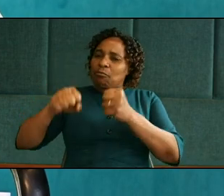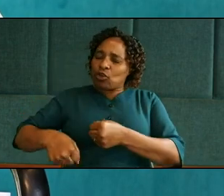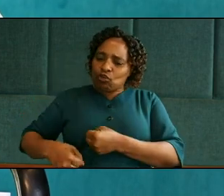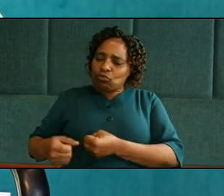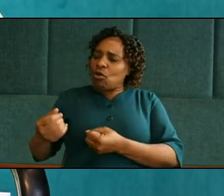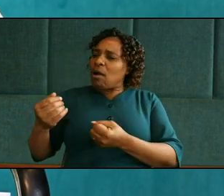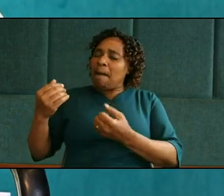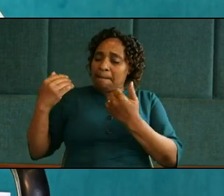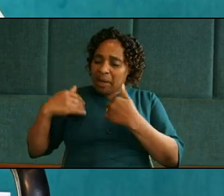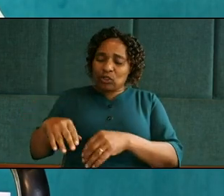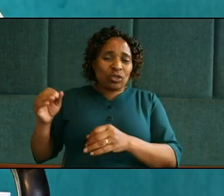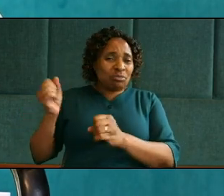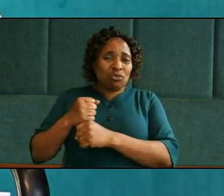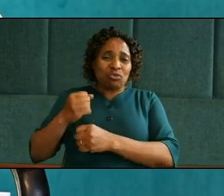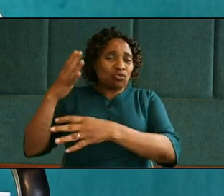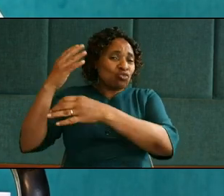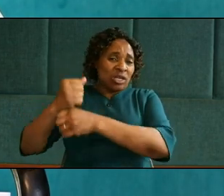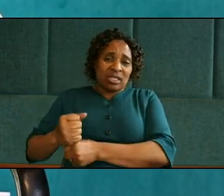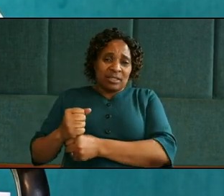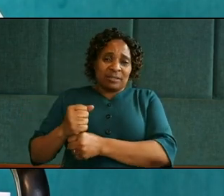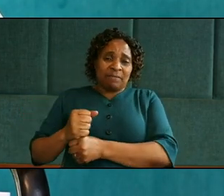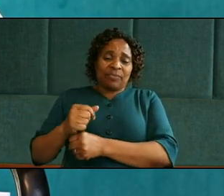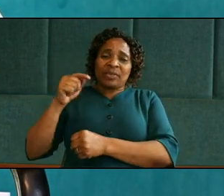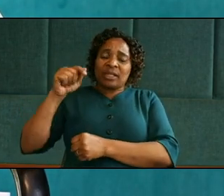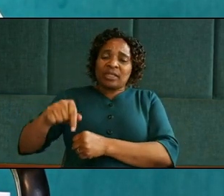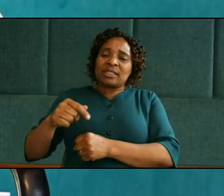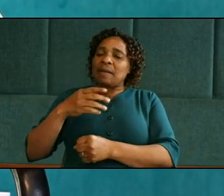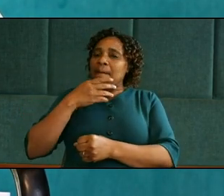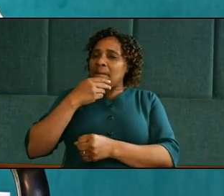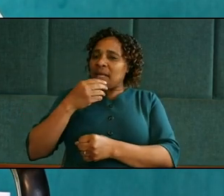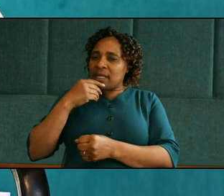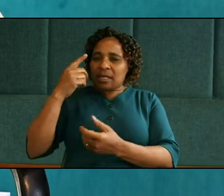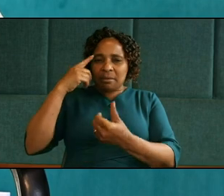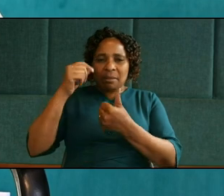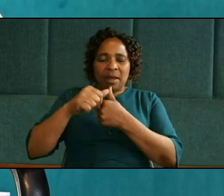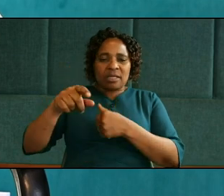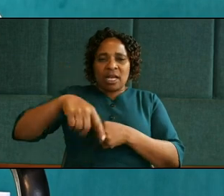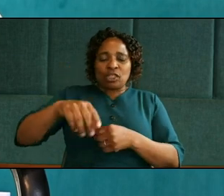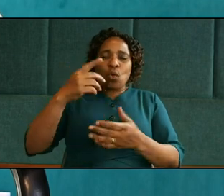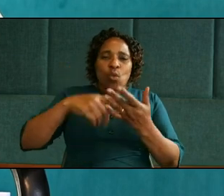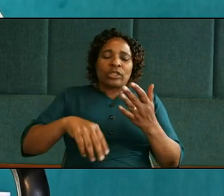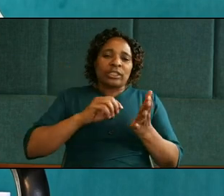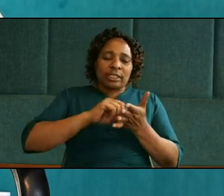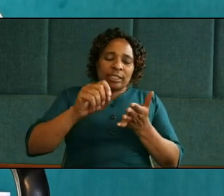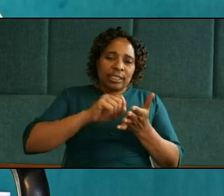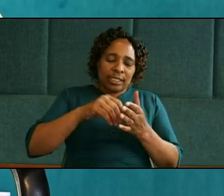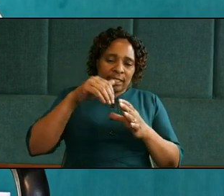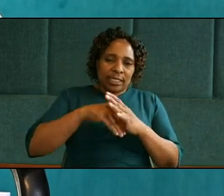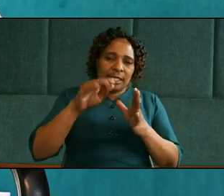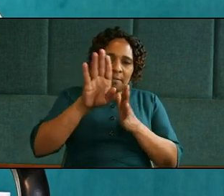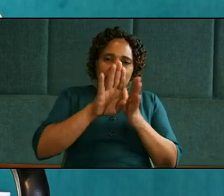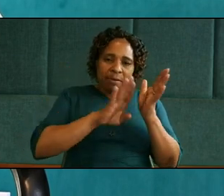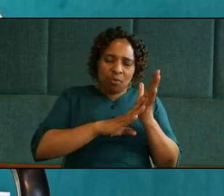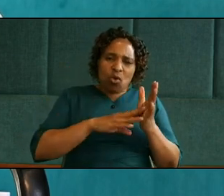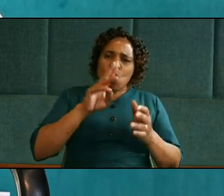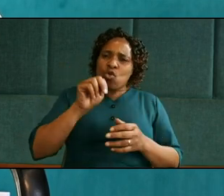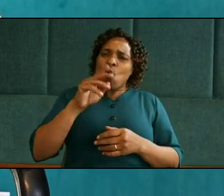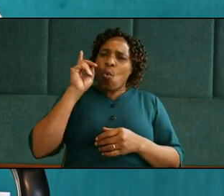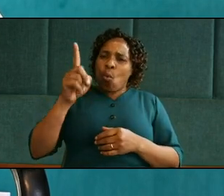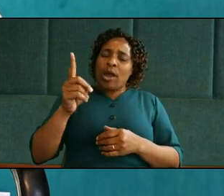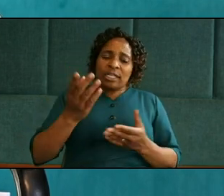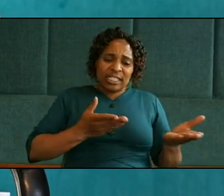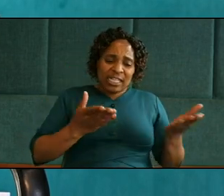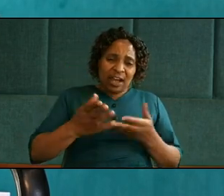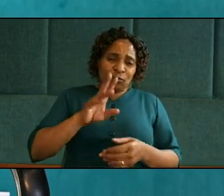double-edged kind of a person. And this saga reminds us of what has been written in the Bible, that no one can serve